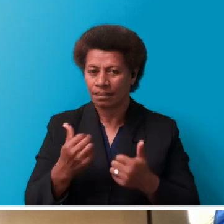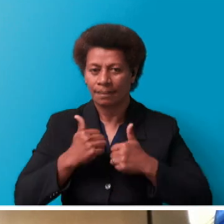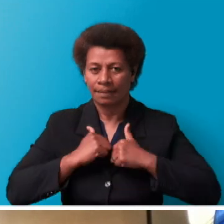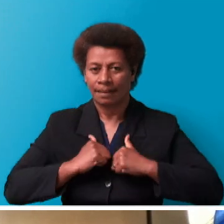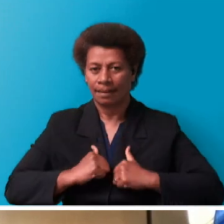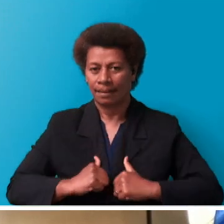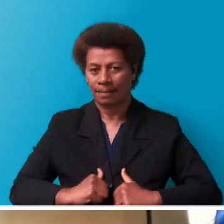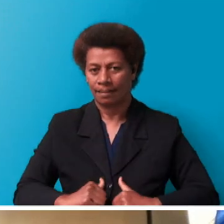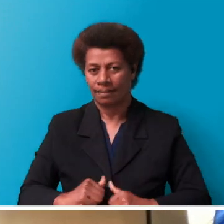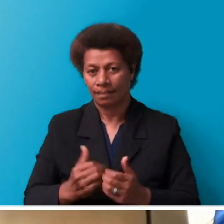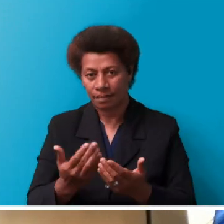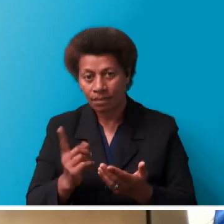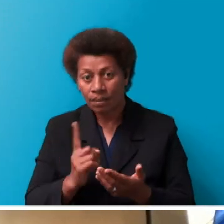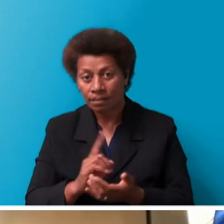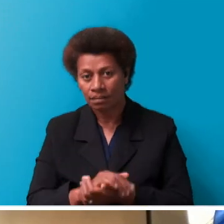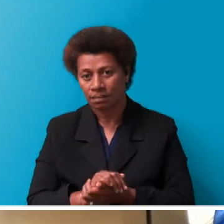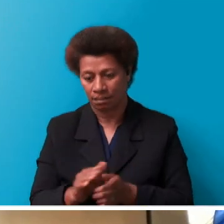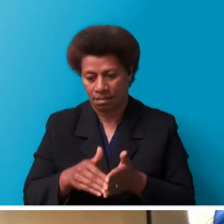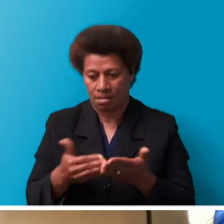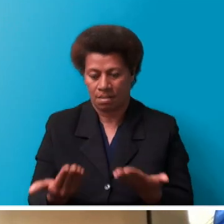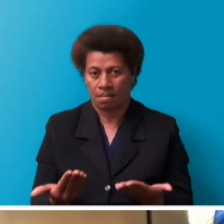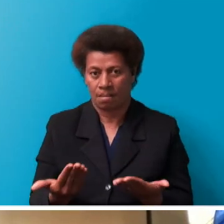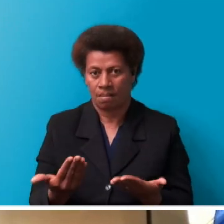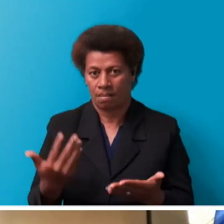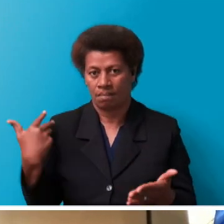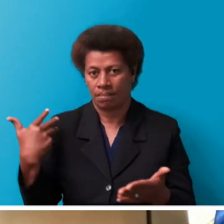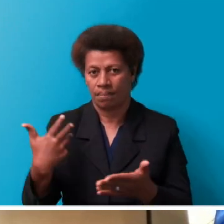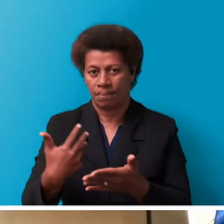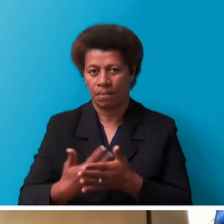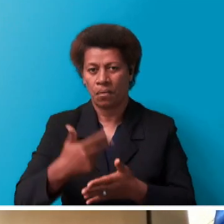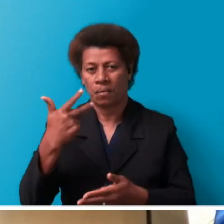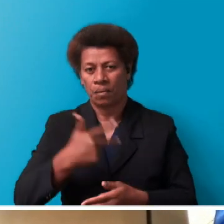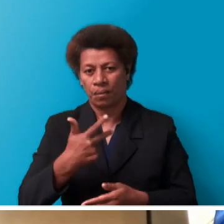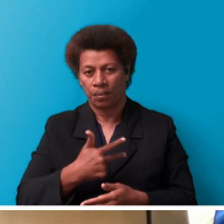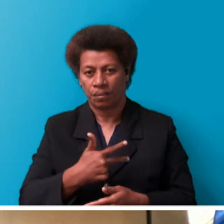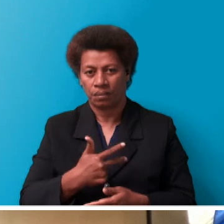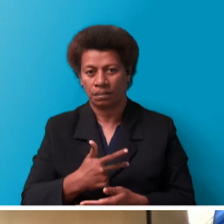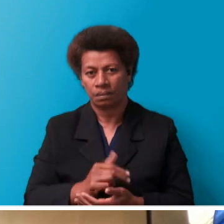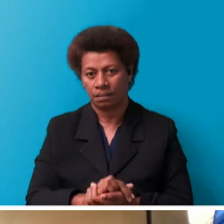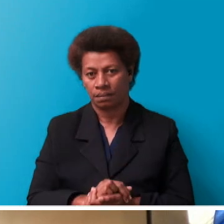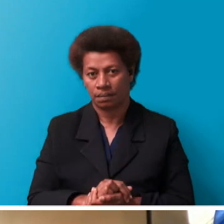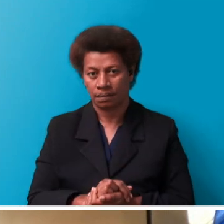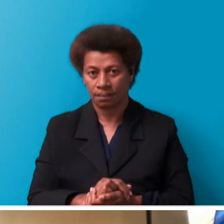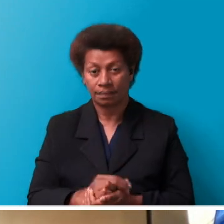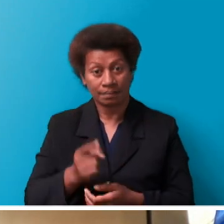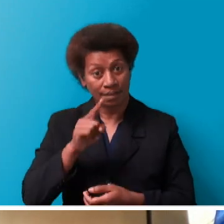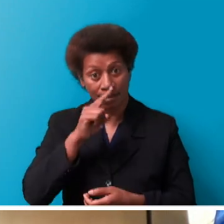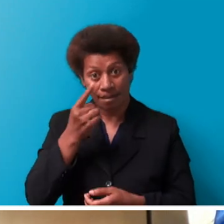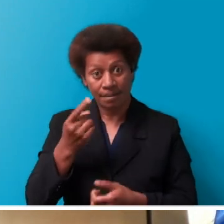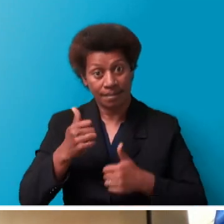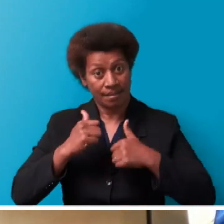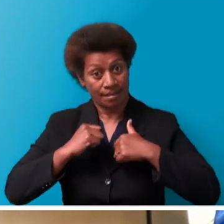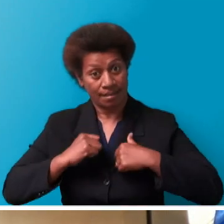we are still healing from today. But, Mr. Speaker, we cannot heal if we do